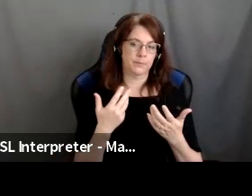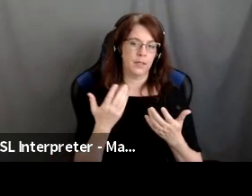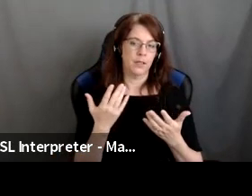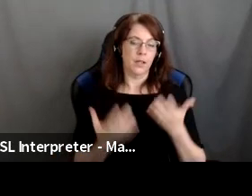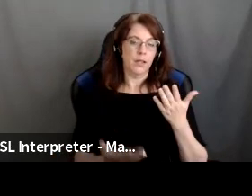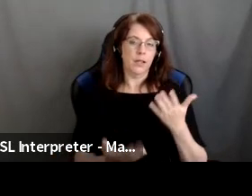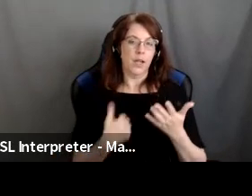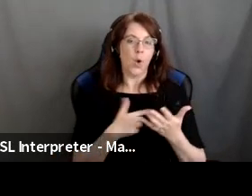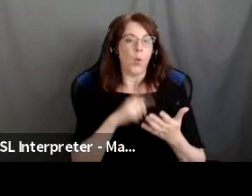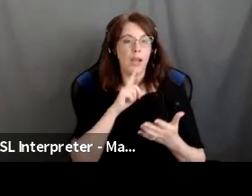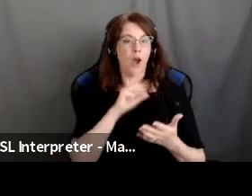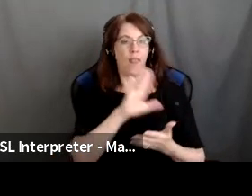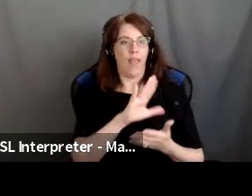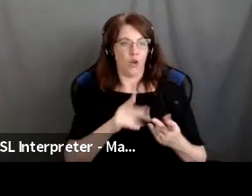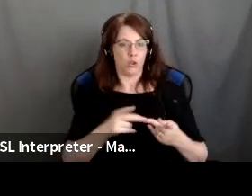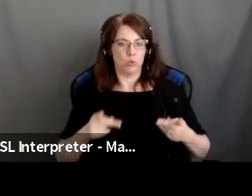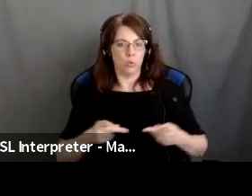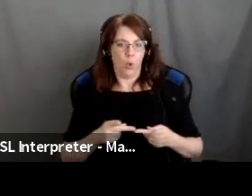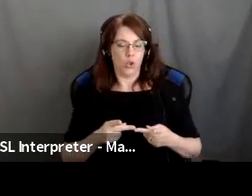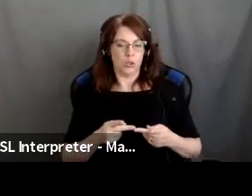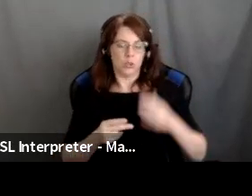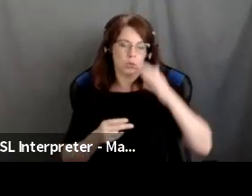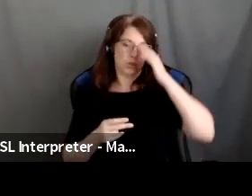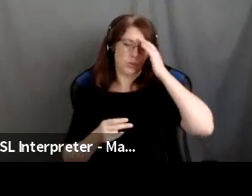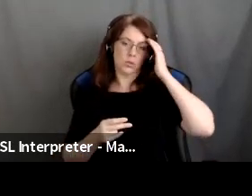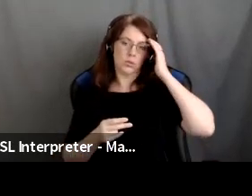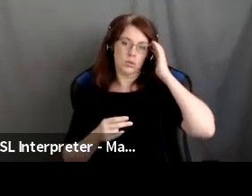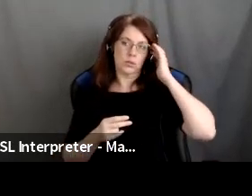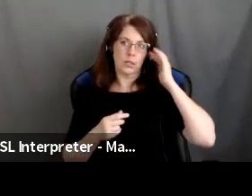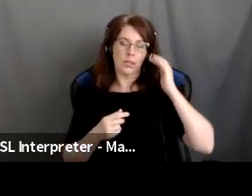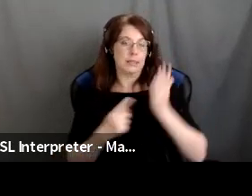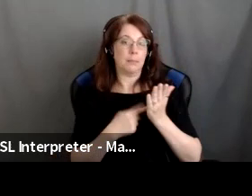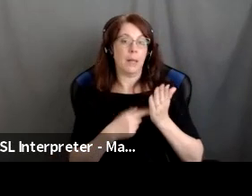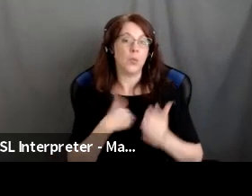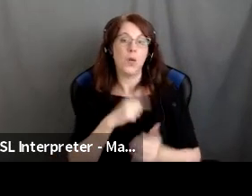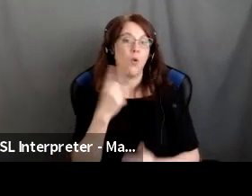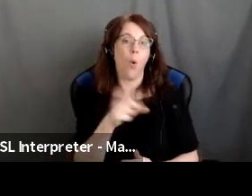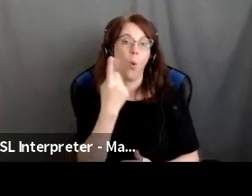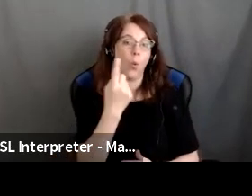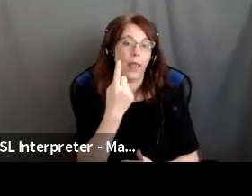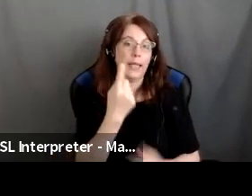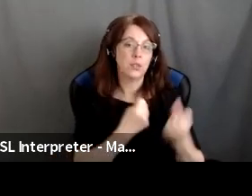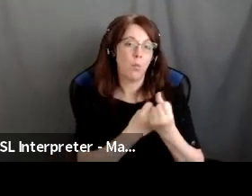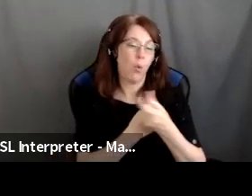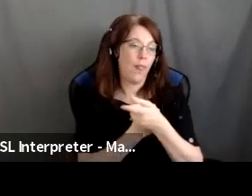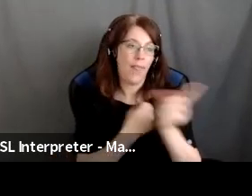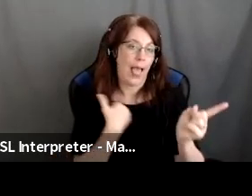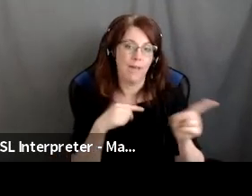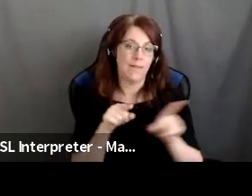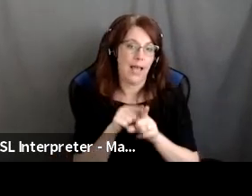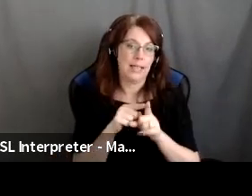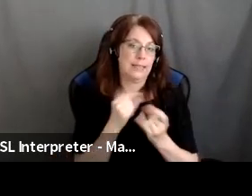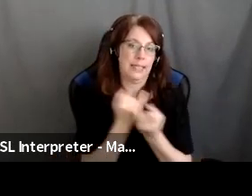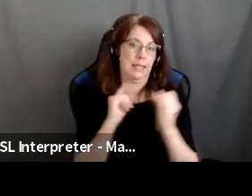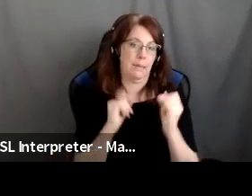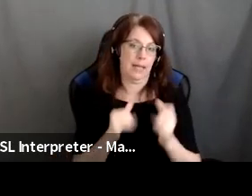know, we are their source. Sometimes we are their only social support as independent living specialists. So we want